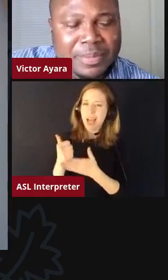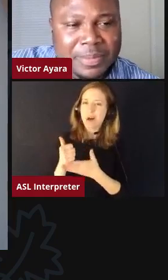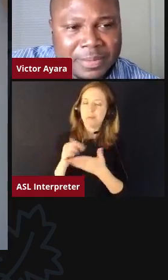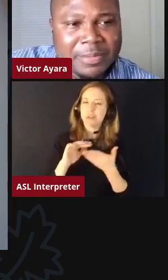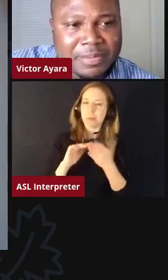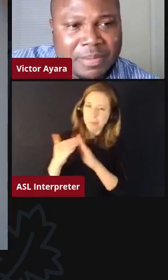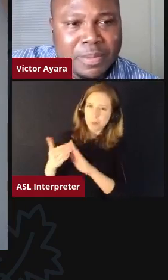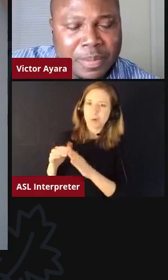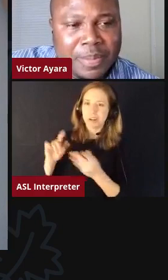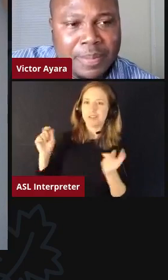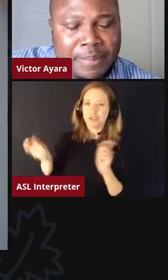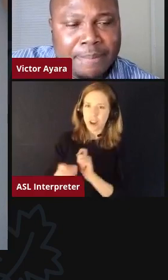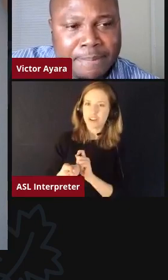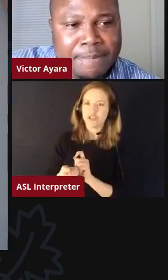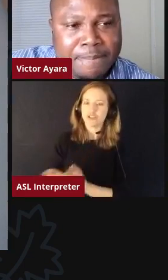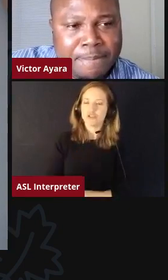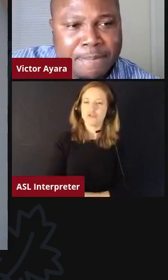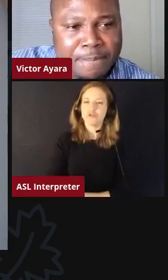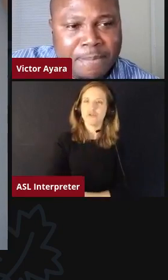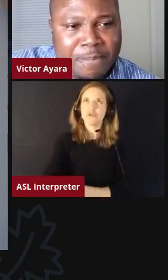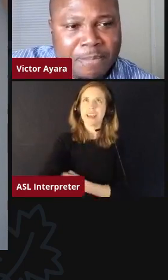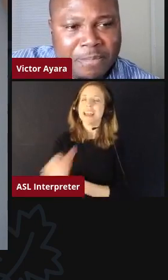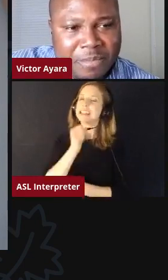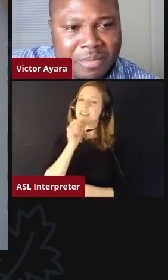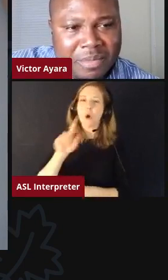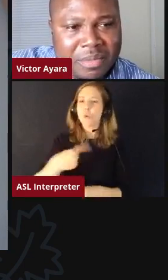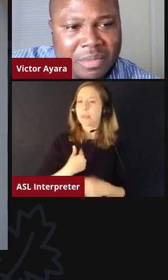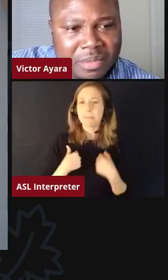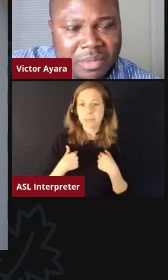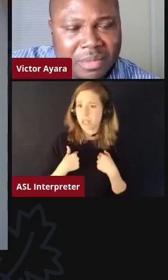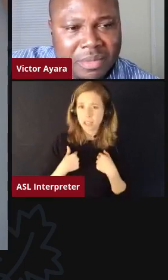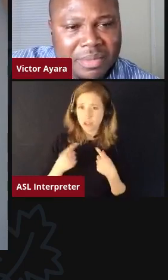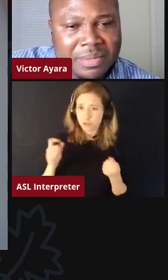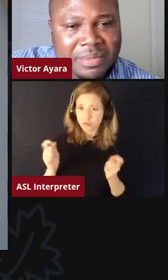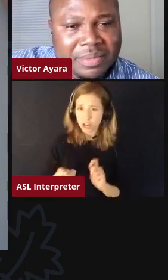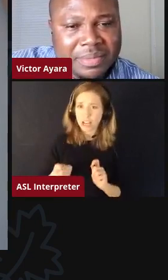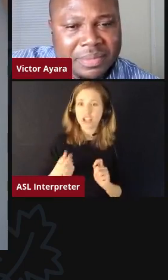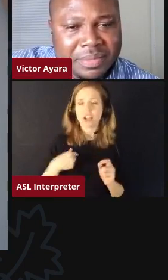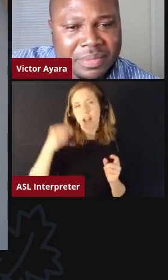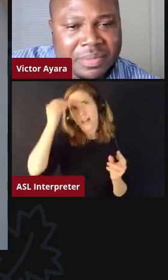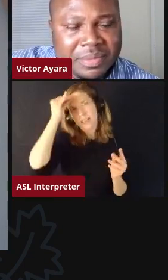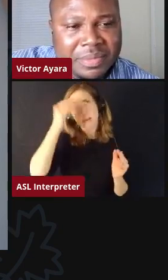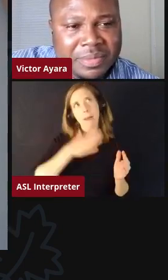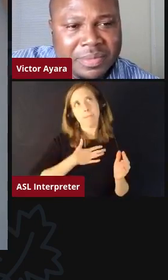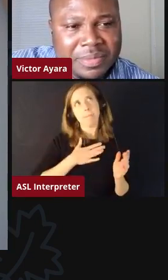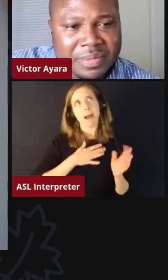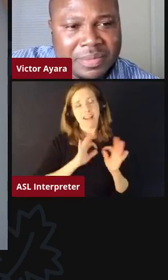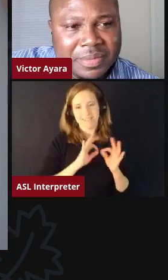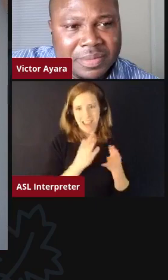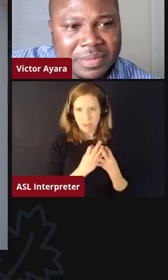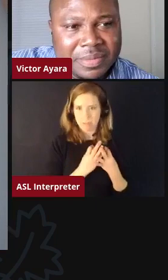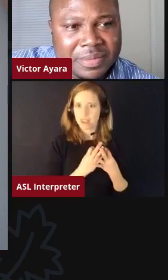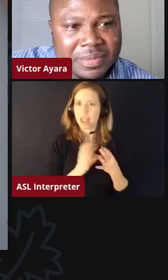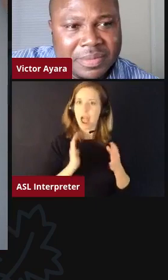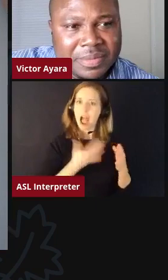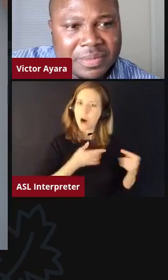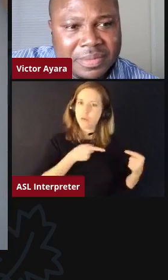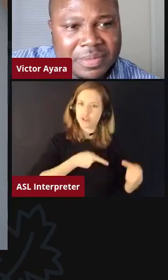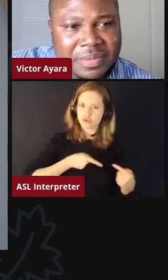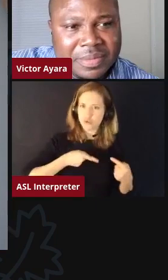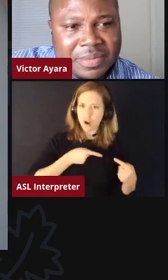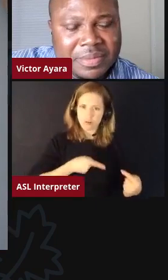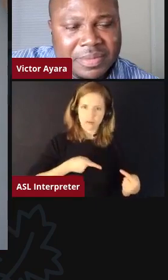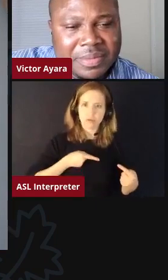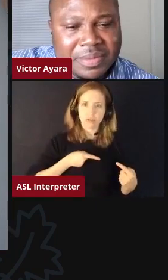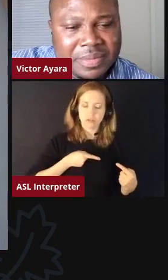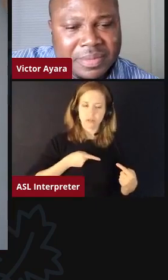I think about my own personal family and the struggles that we've had, and I know that communities are involved